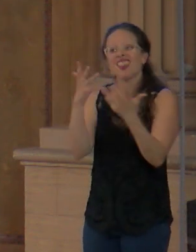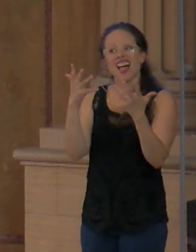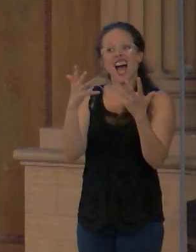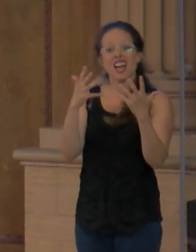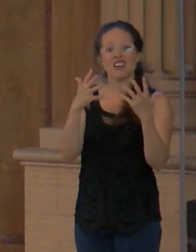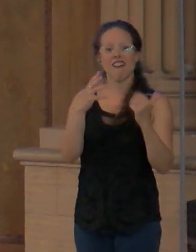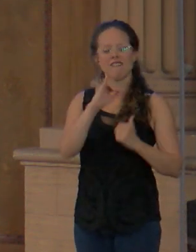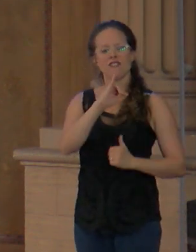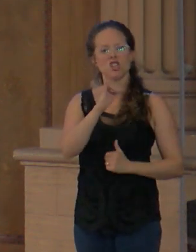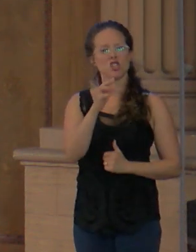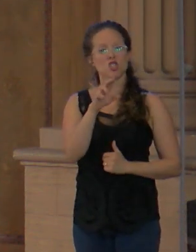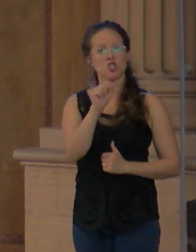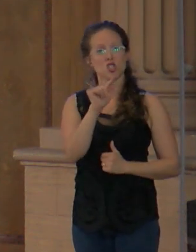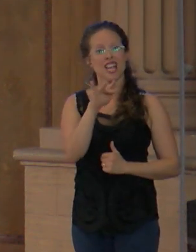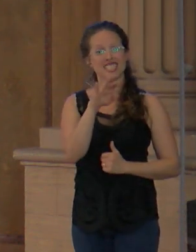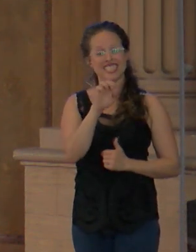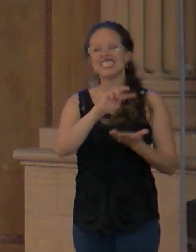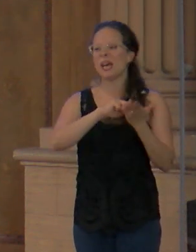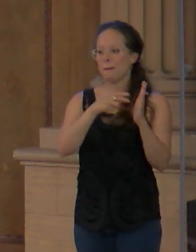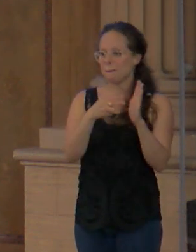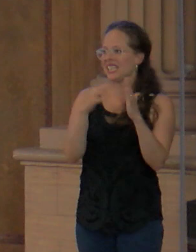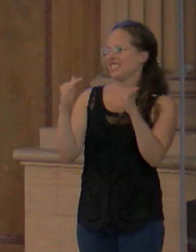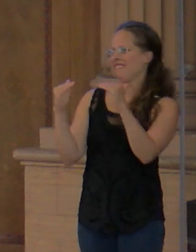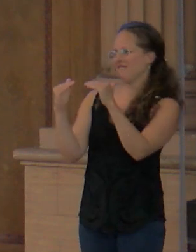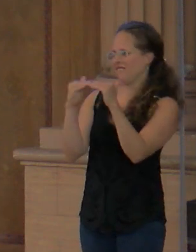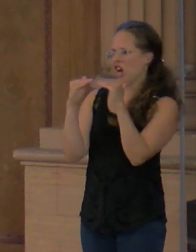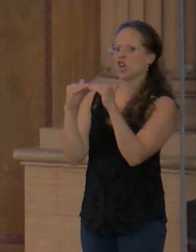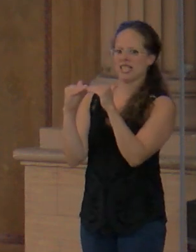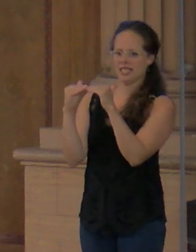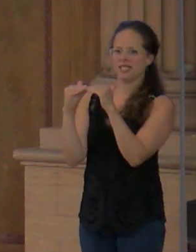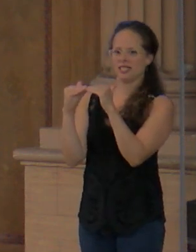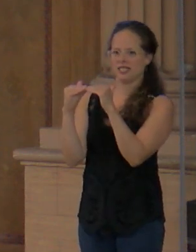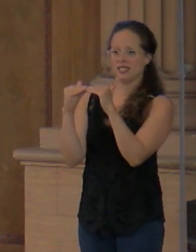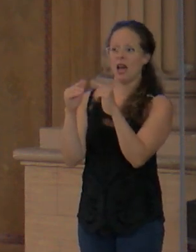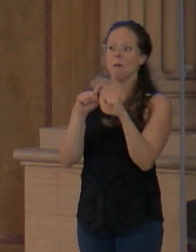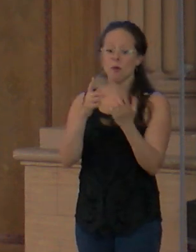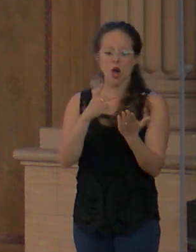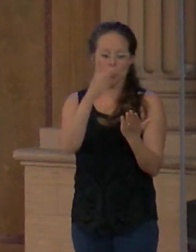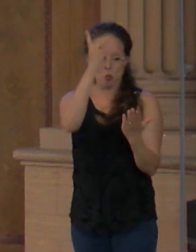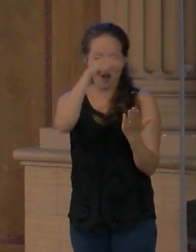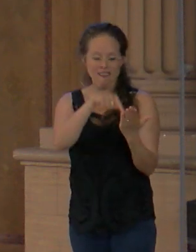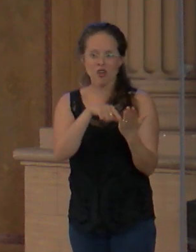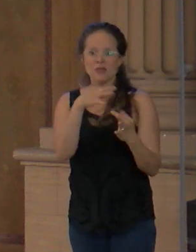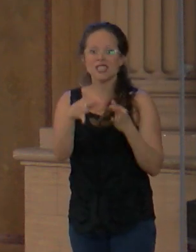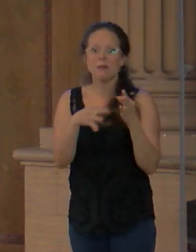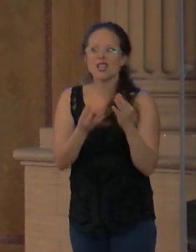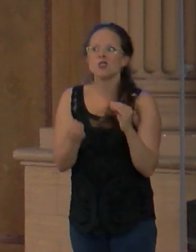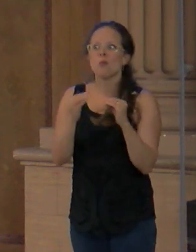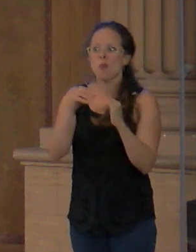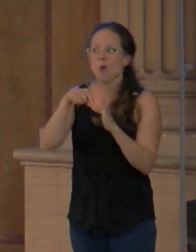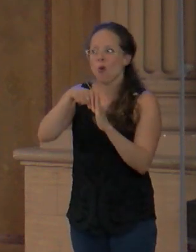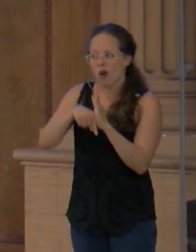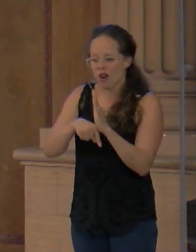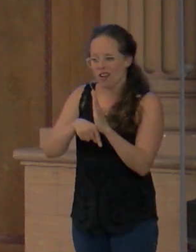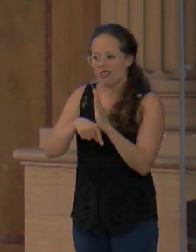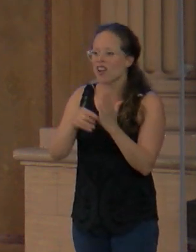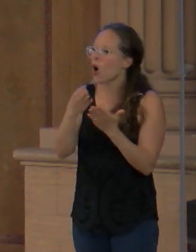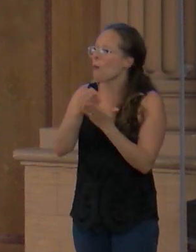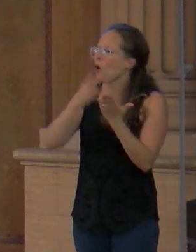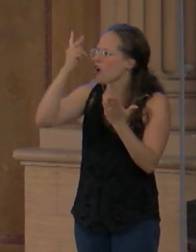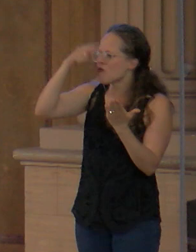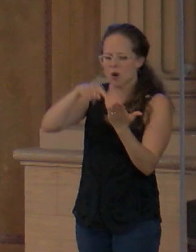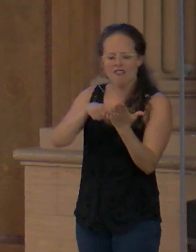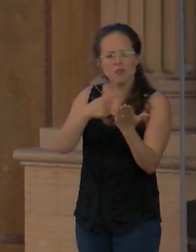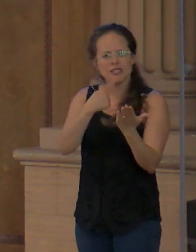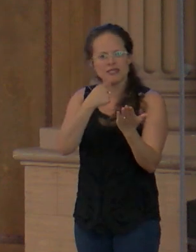fairness. But justice in Proverbs actually goes a little bit further. There's a section of Proverbs that's about